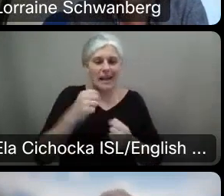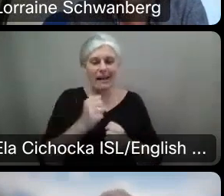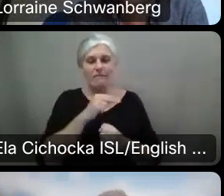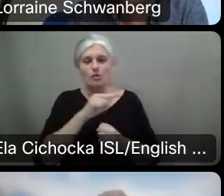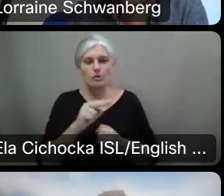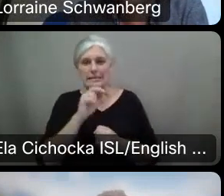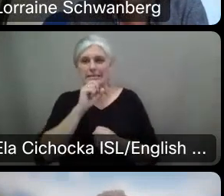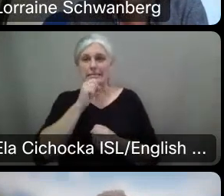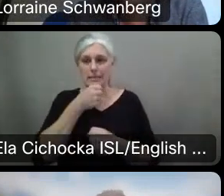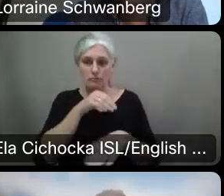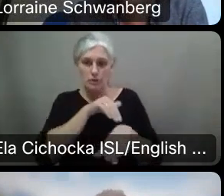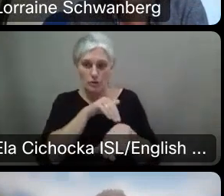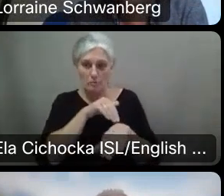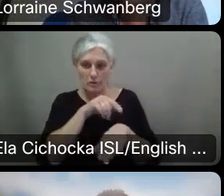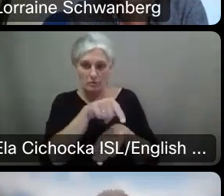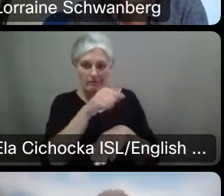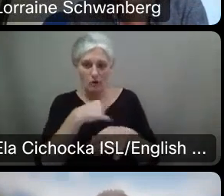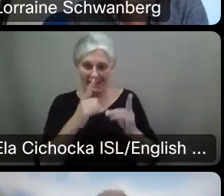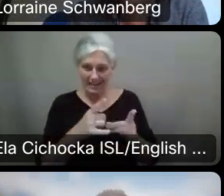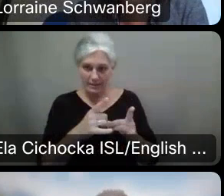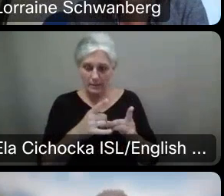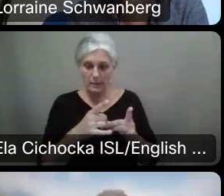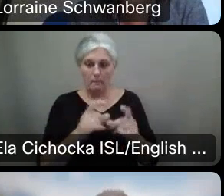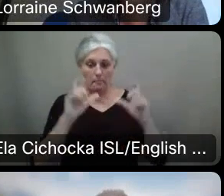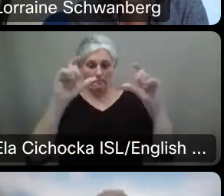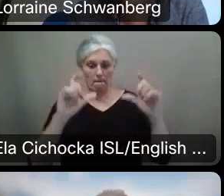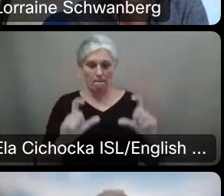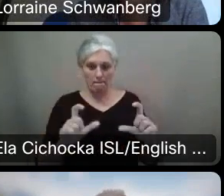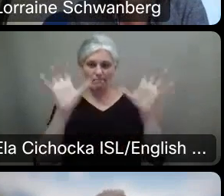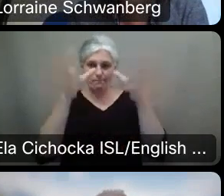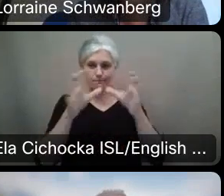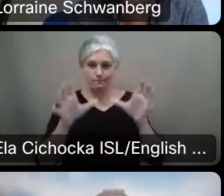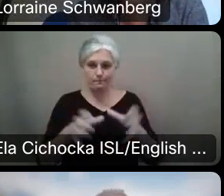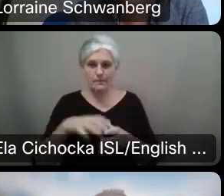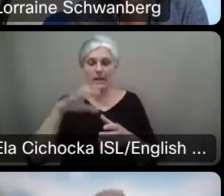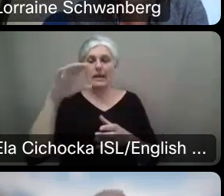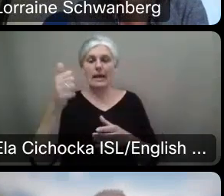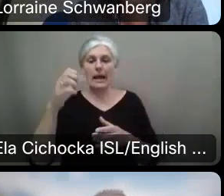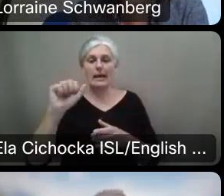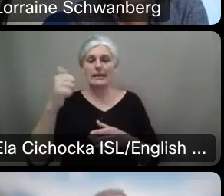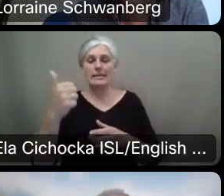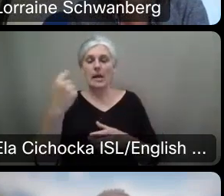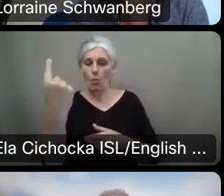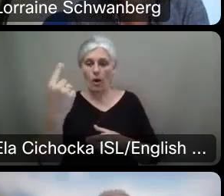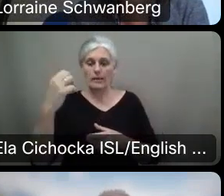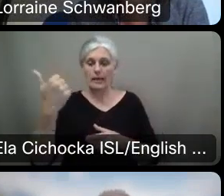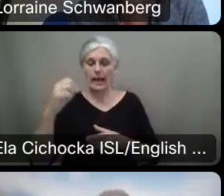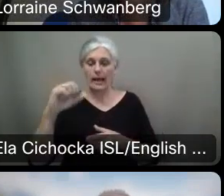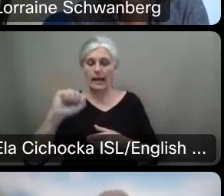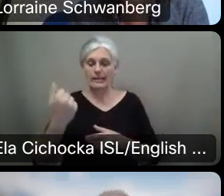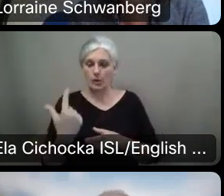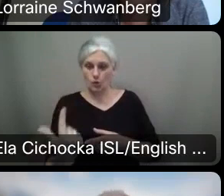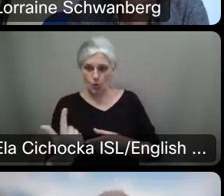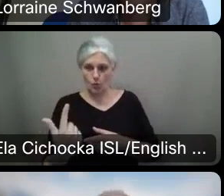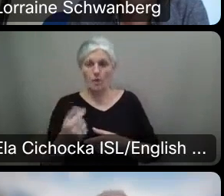medical consequences for those patients. So the patients who are classified as ASA 1 and ASA 2, and all patients undergoing